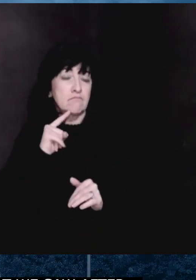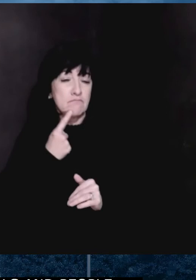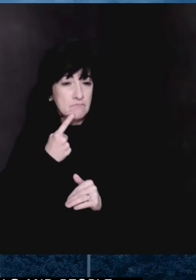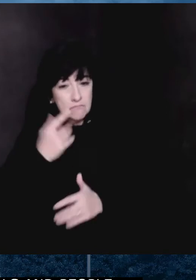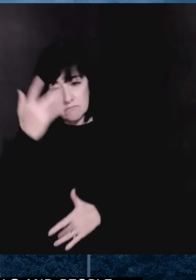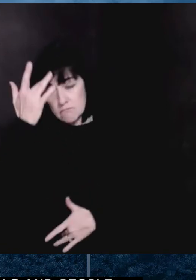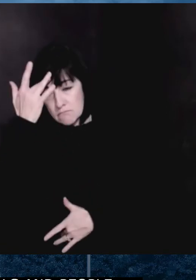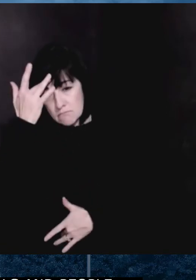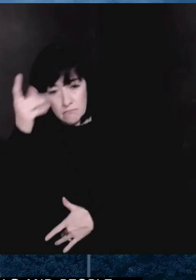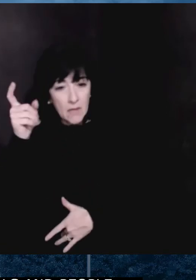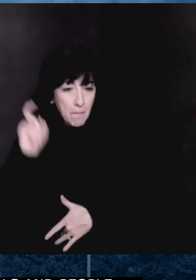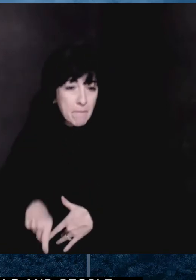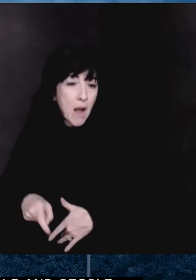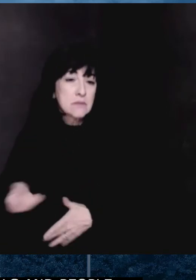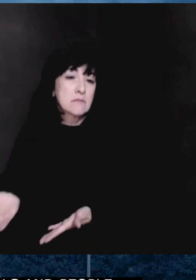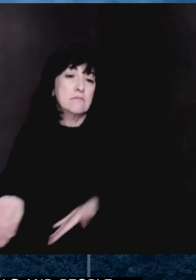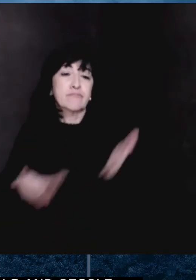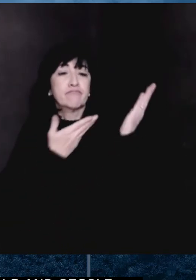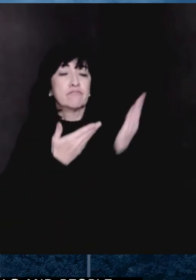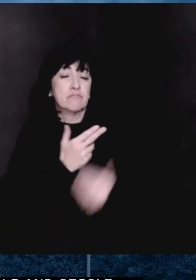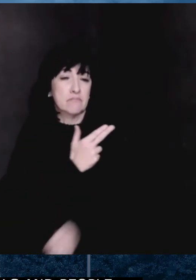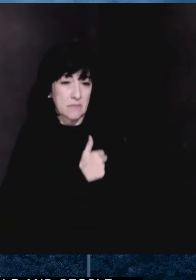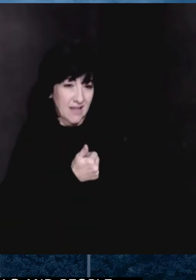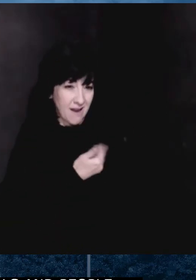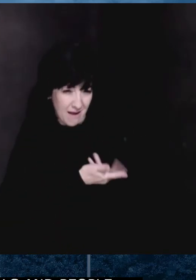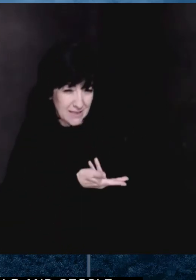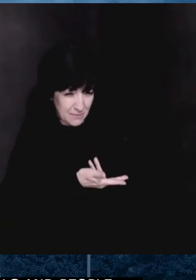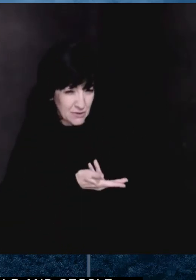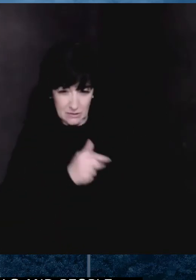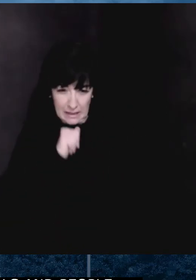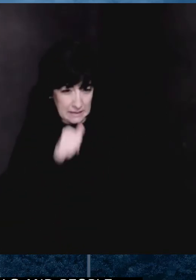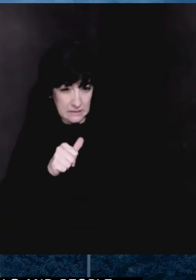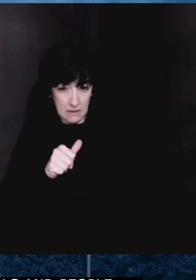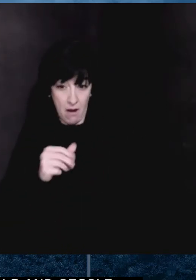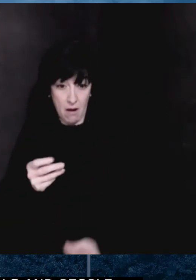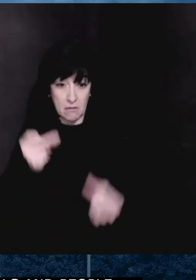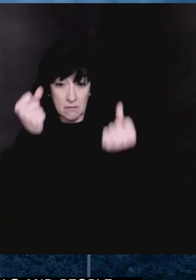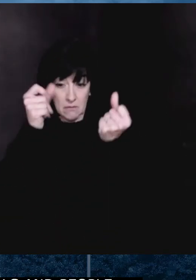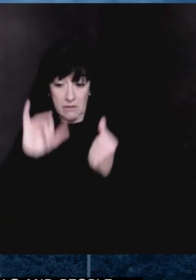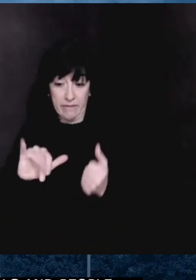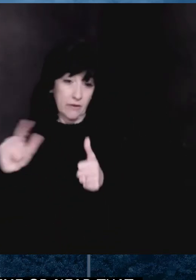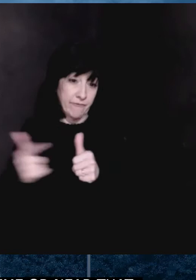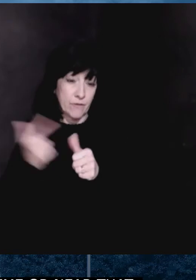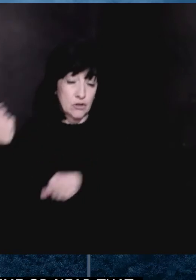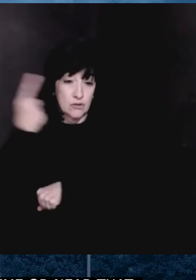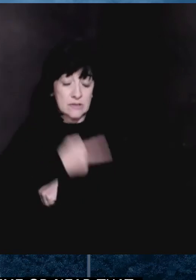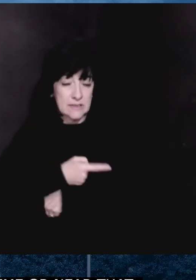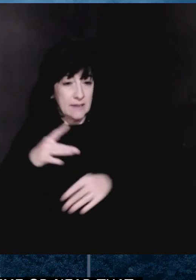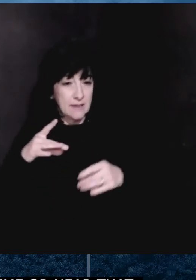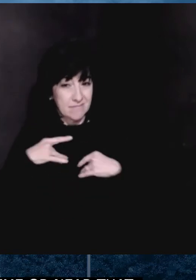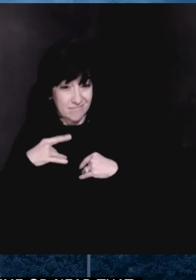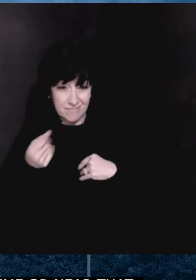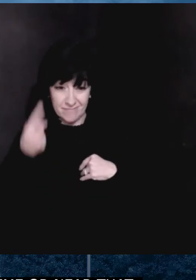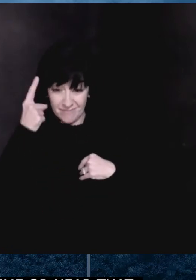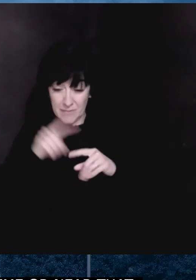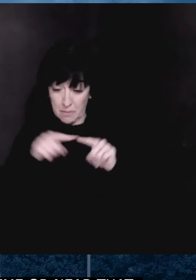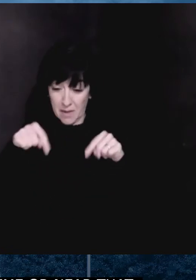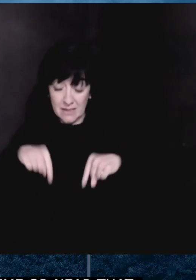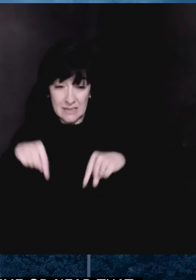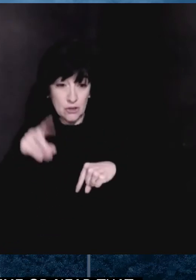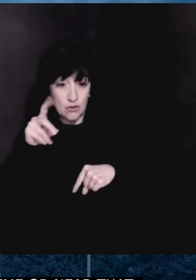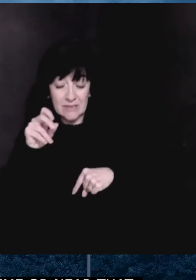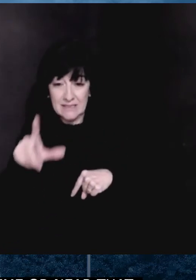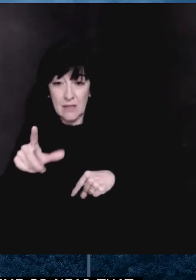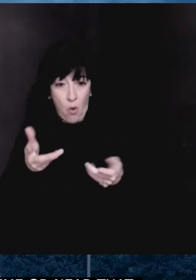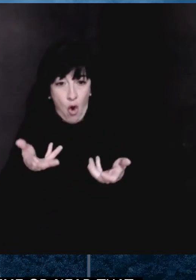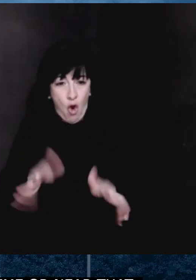The fundamental point, though, the message for Delawareans is we can't afford a surge on top of a surge when we're already starting with